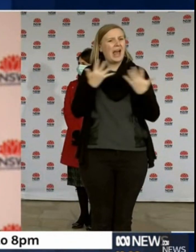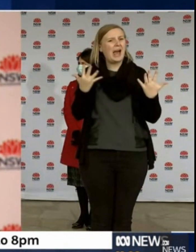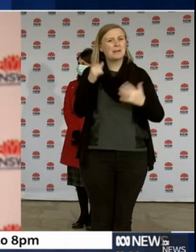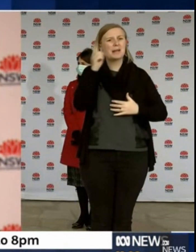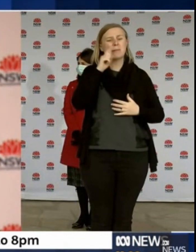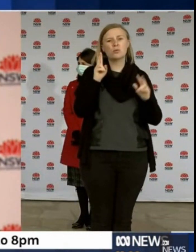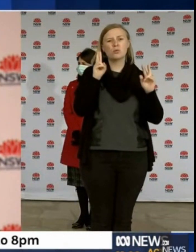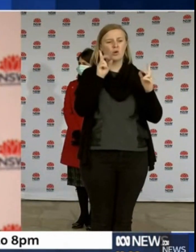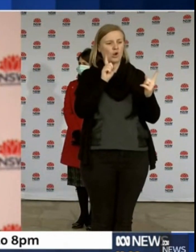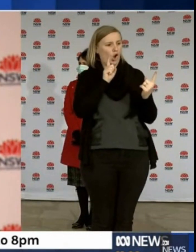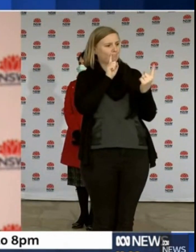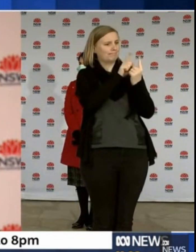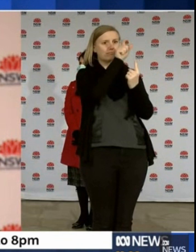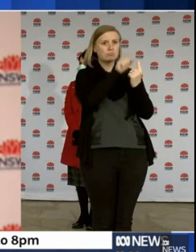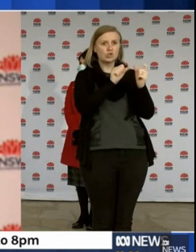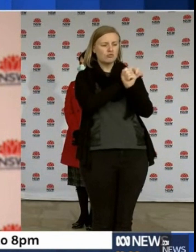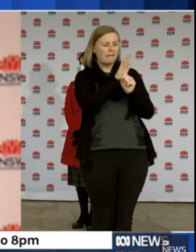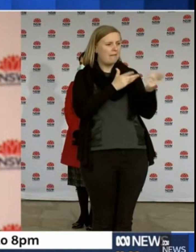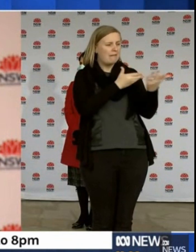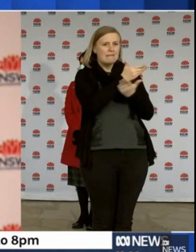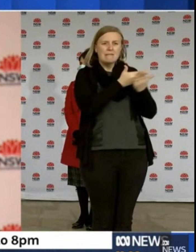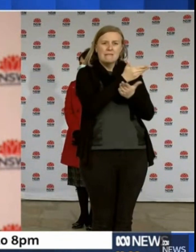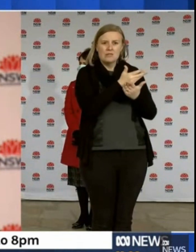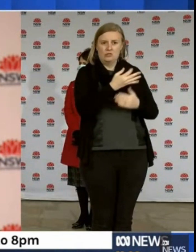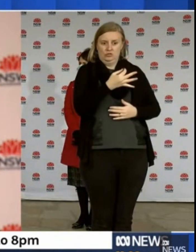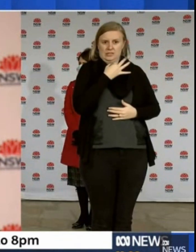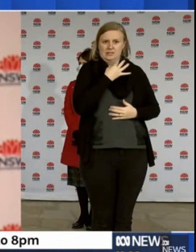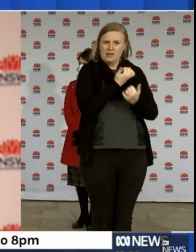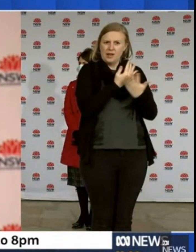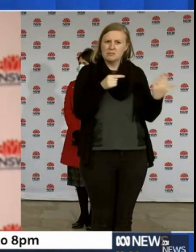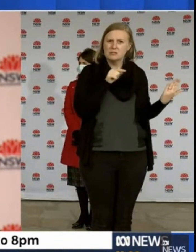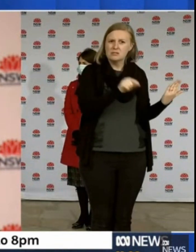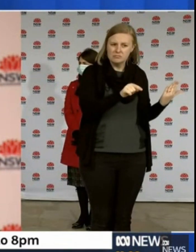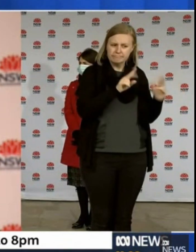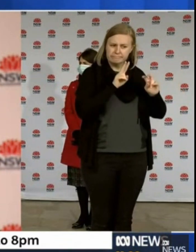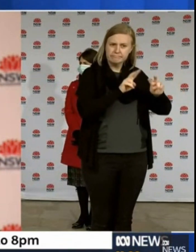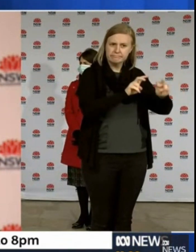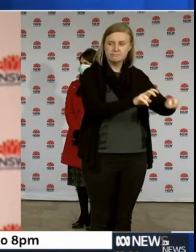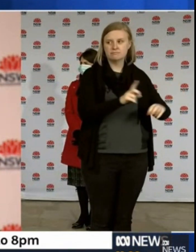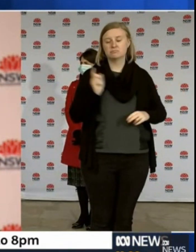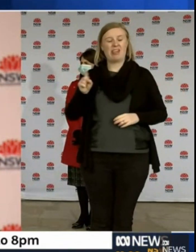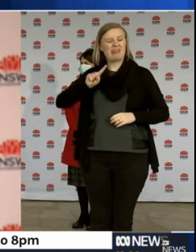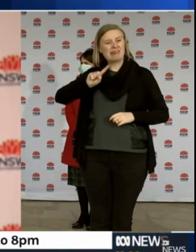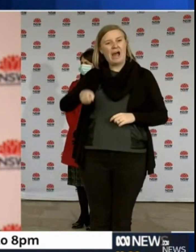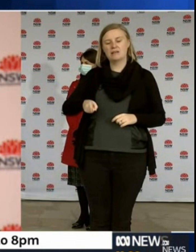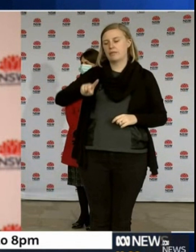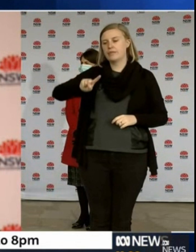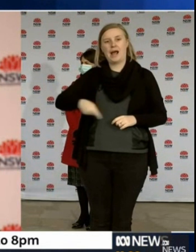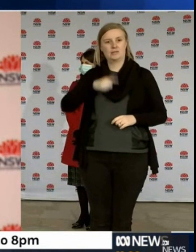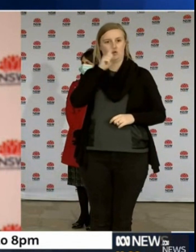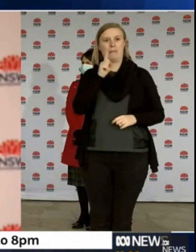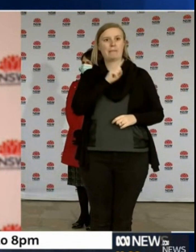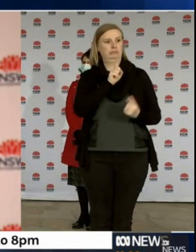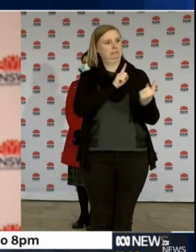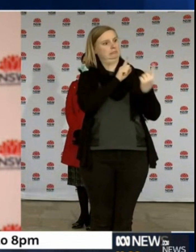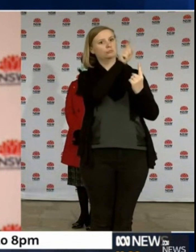There are thousands and thousands of close contacts. I suppose I also want to take the opportunity to really call out the